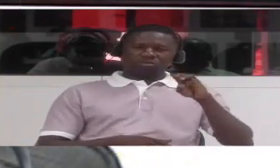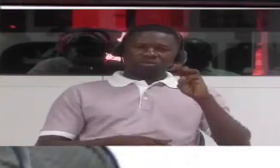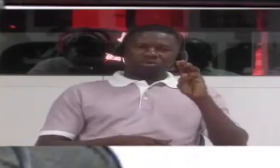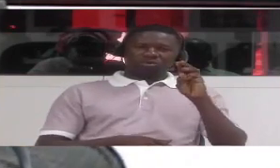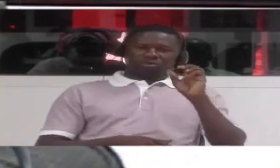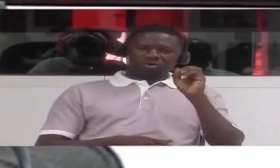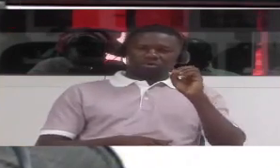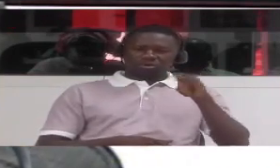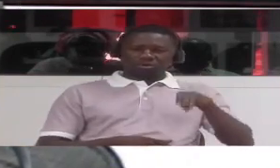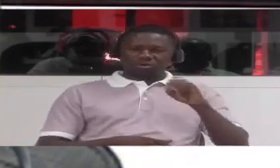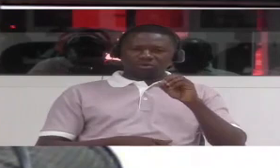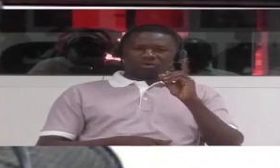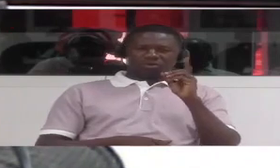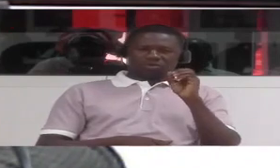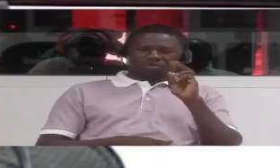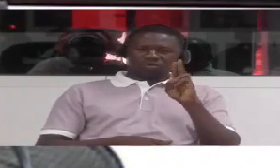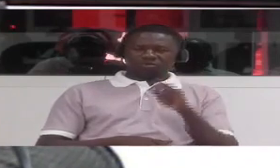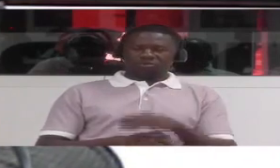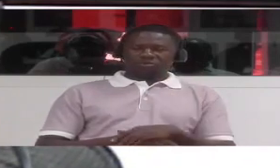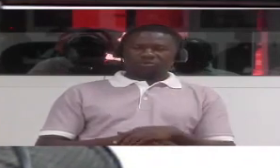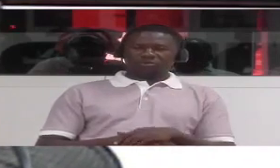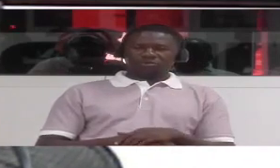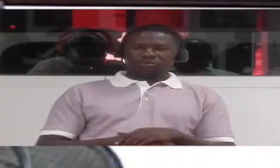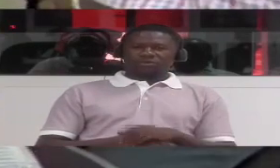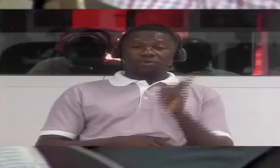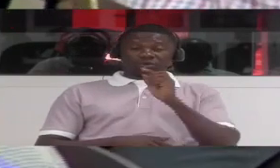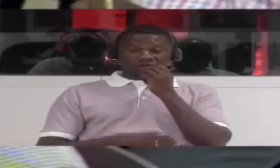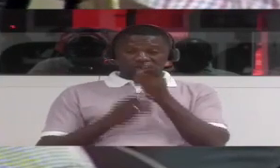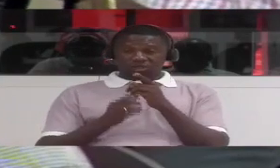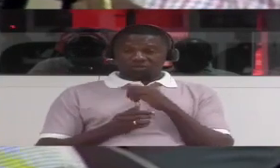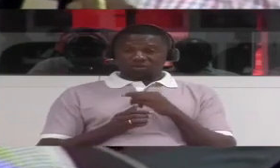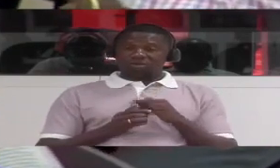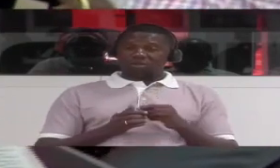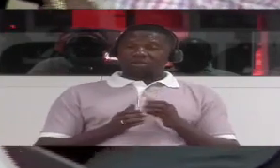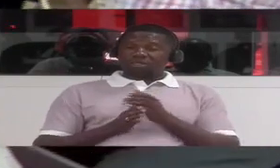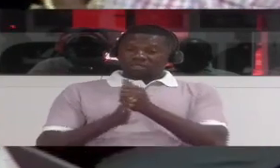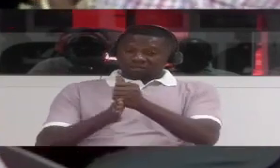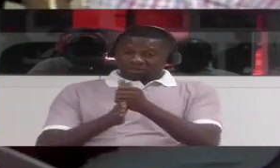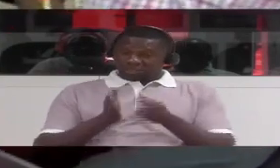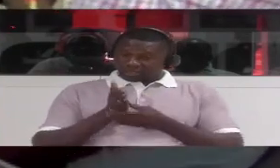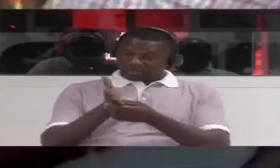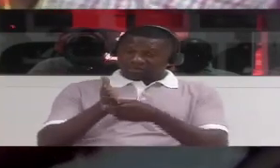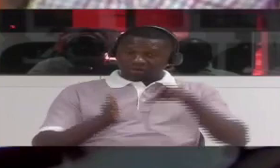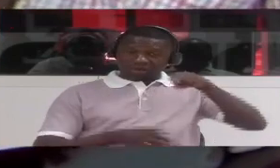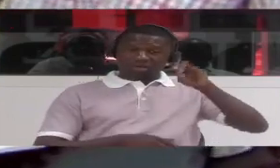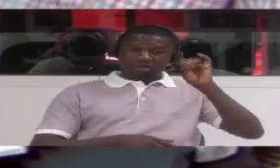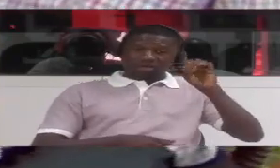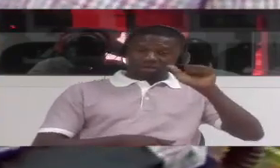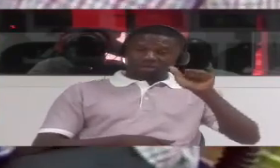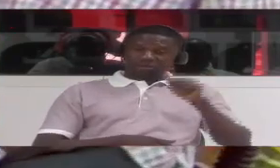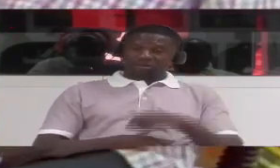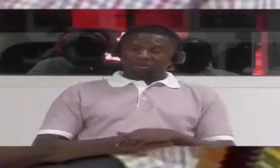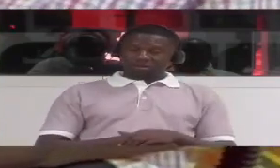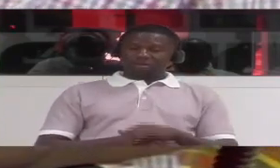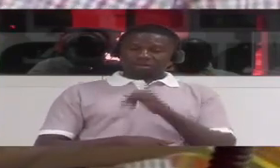sometimes, but I think Mohammed Haidara. But from Haidara what you said, he was the deputy director of the NIA at the time. He was the deputy director of NIA. So after that conversation with